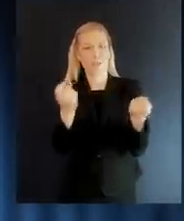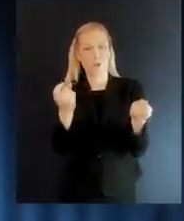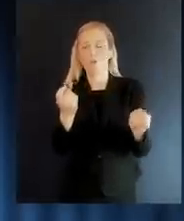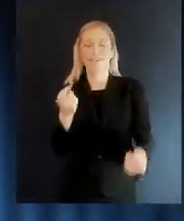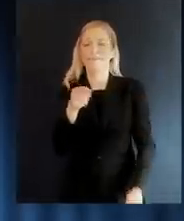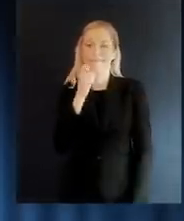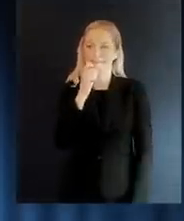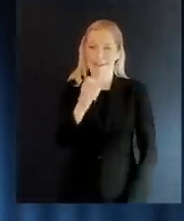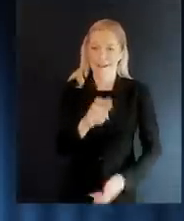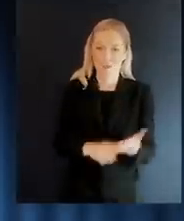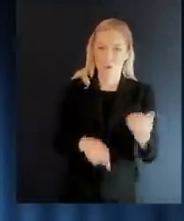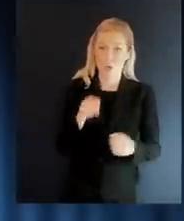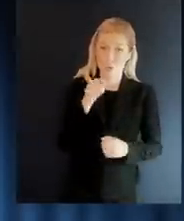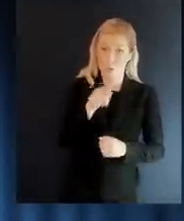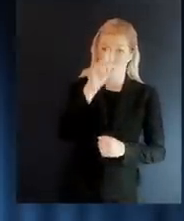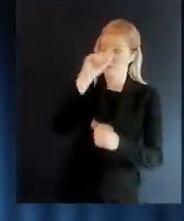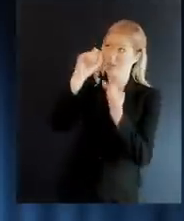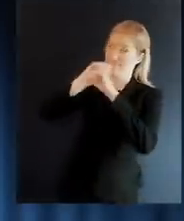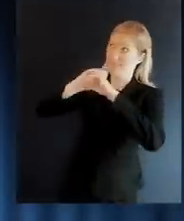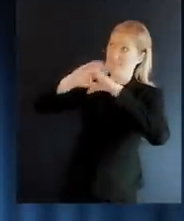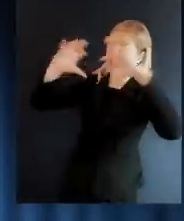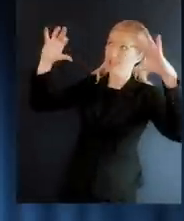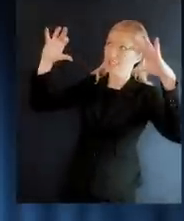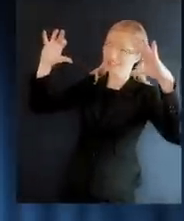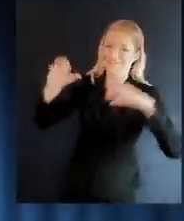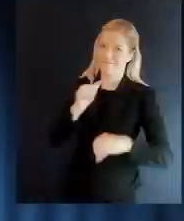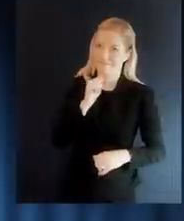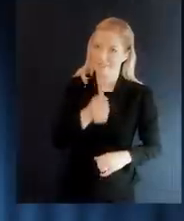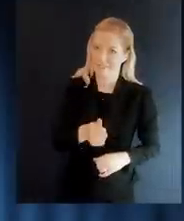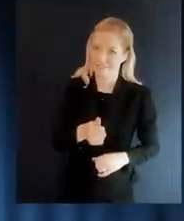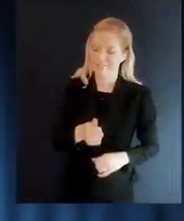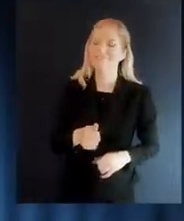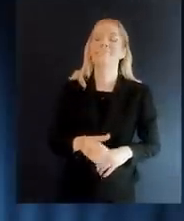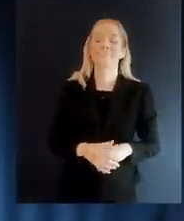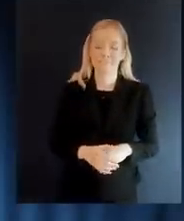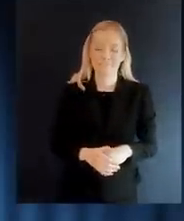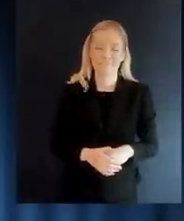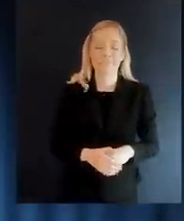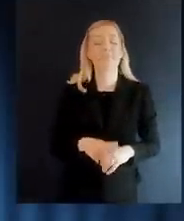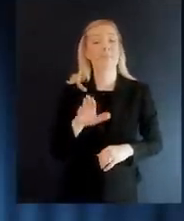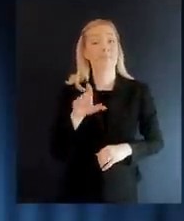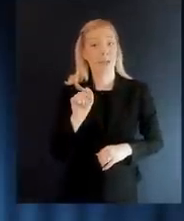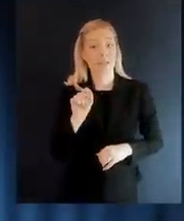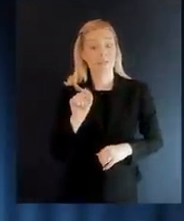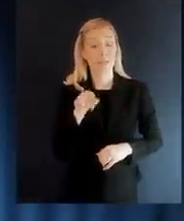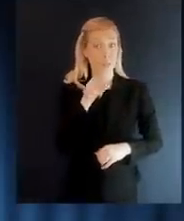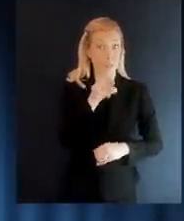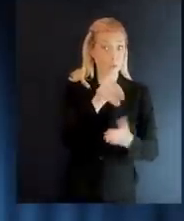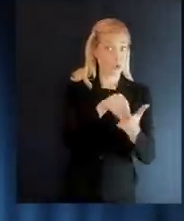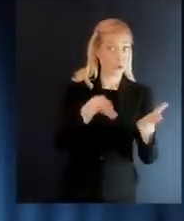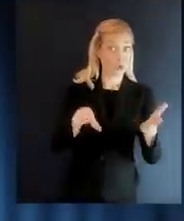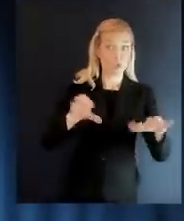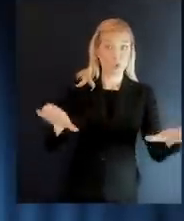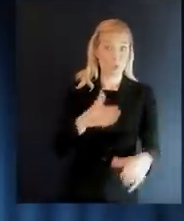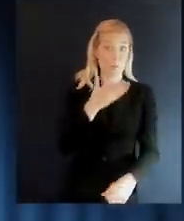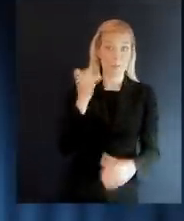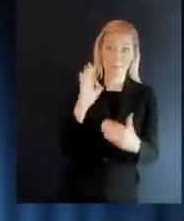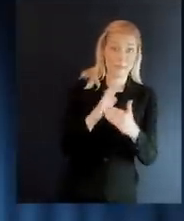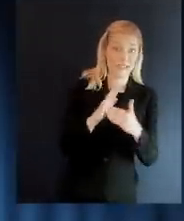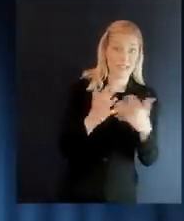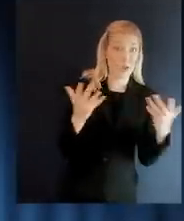day. And yet, here we are doing what our students do best, adapting to the